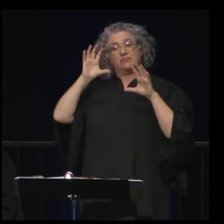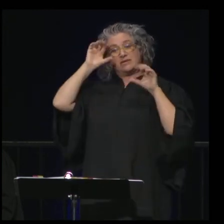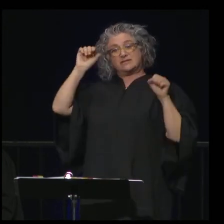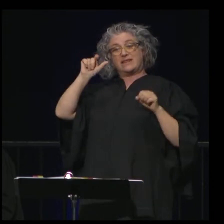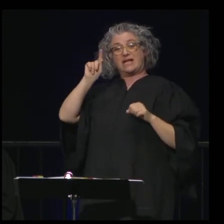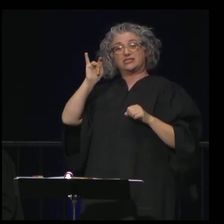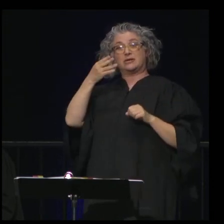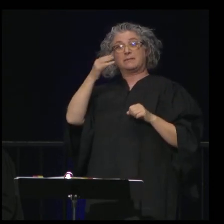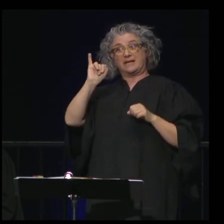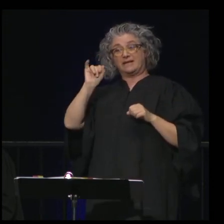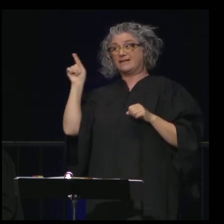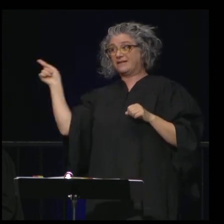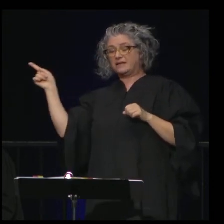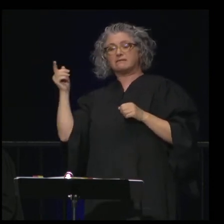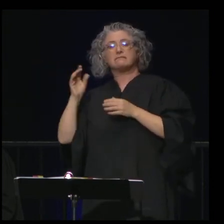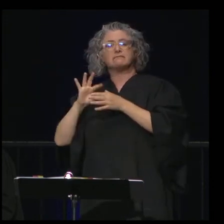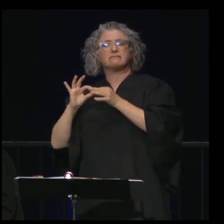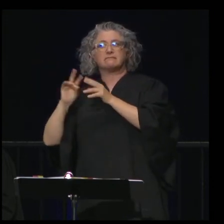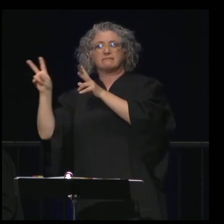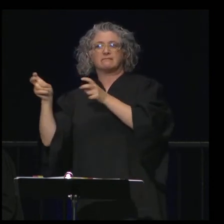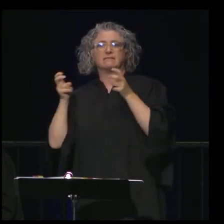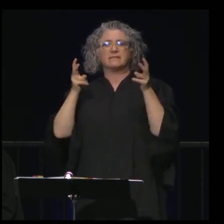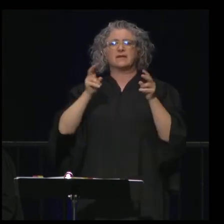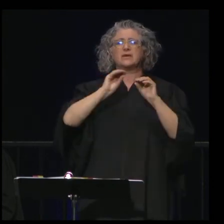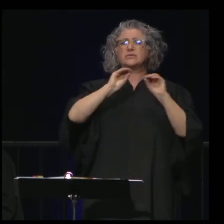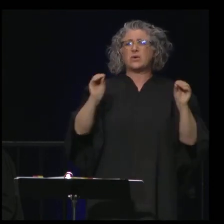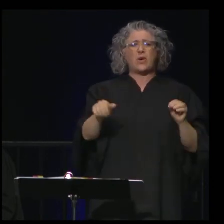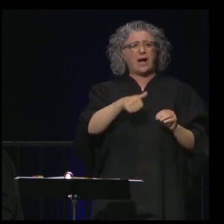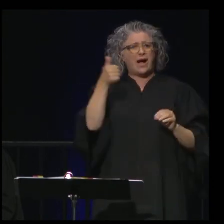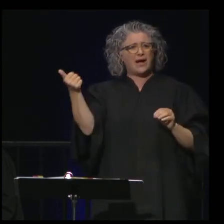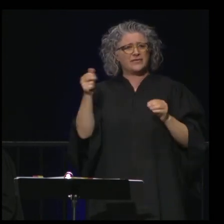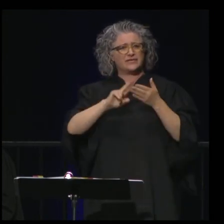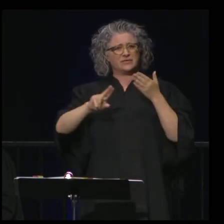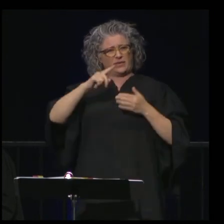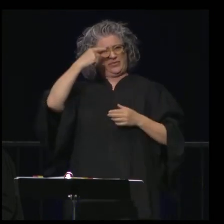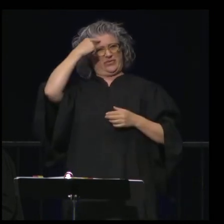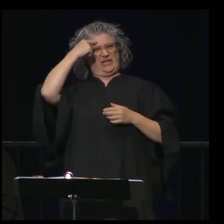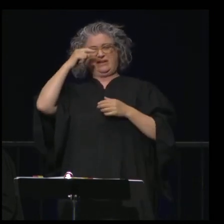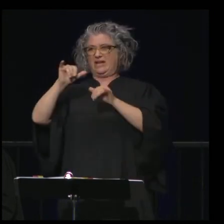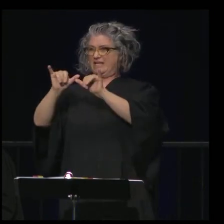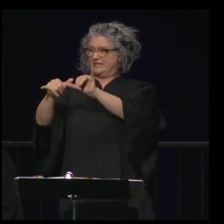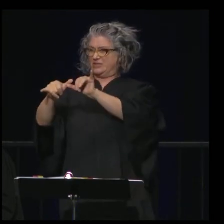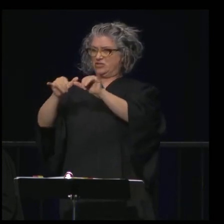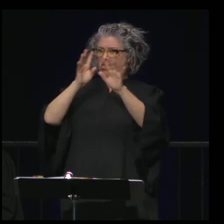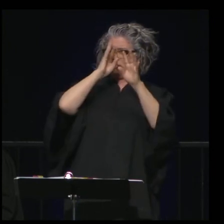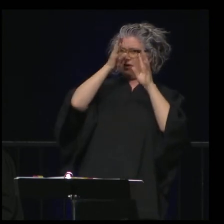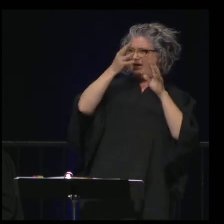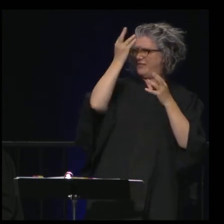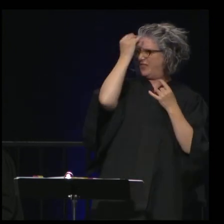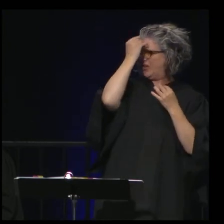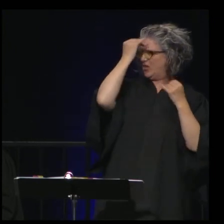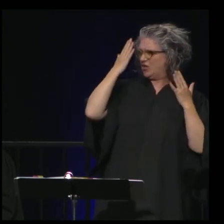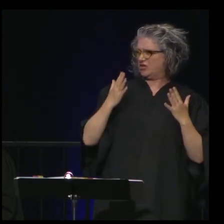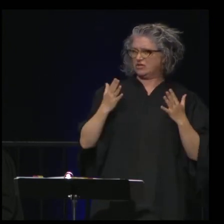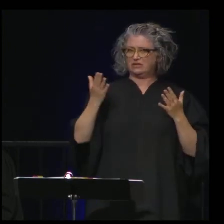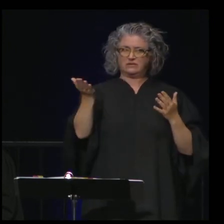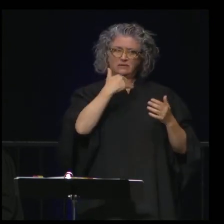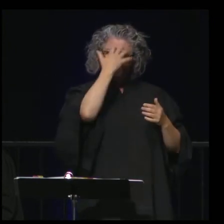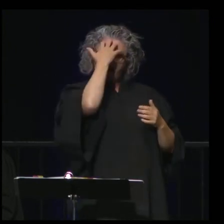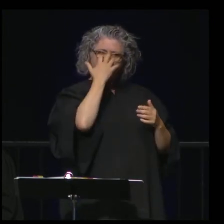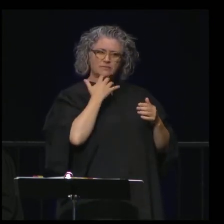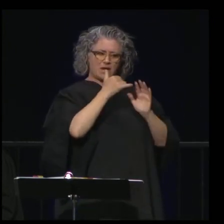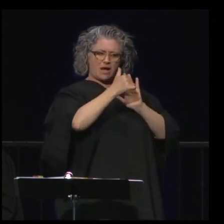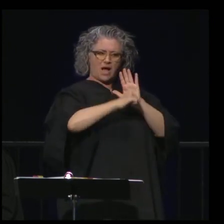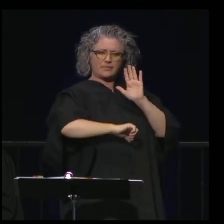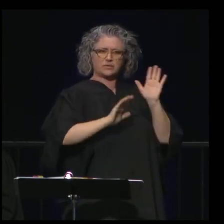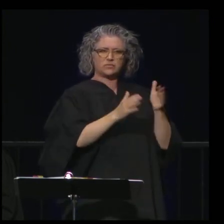Lachemy, no other university would think to invite engineers and creative thinkers into a hospital operating room.